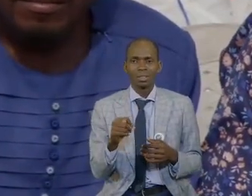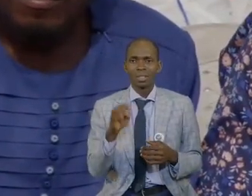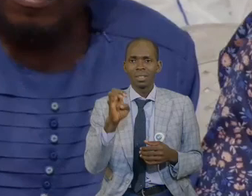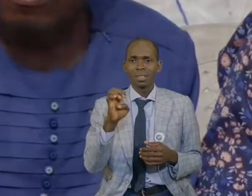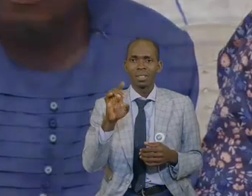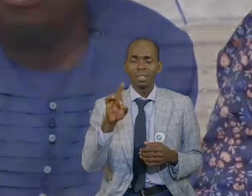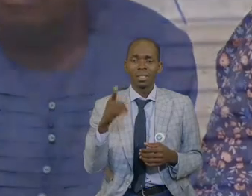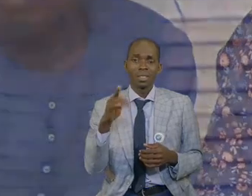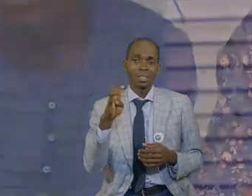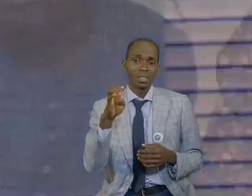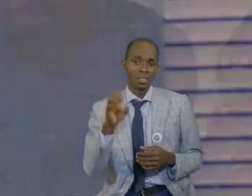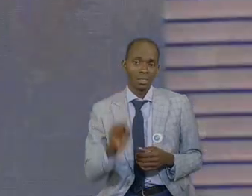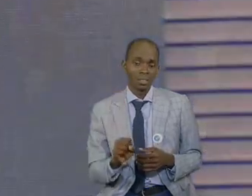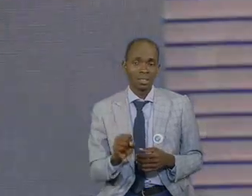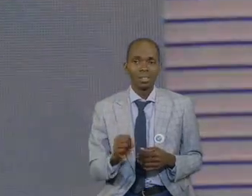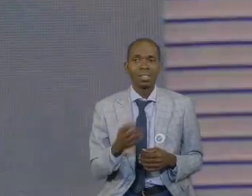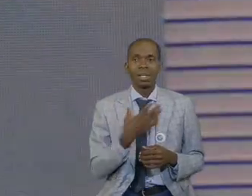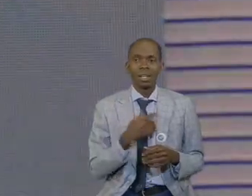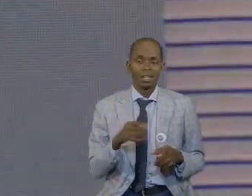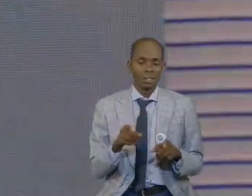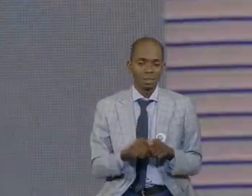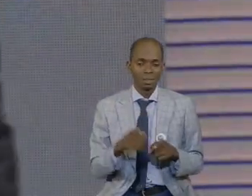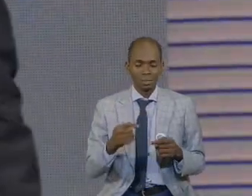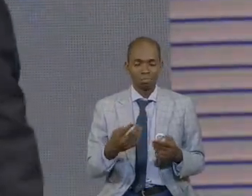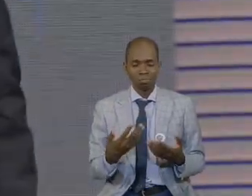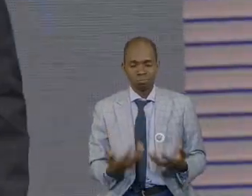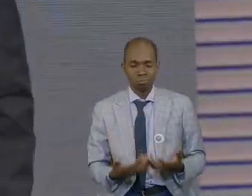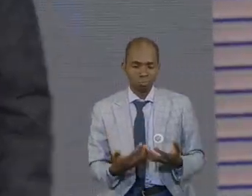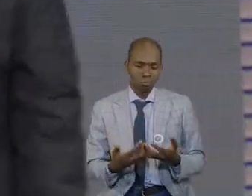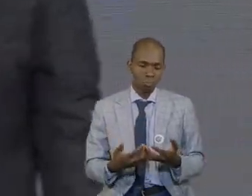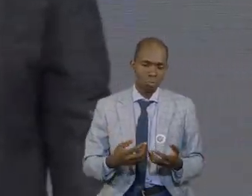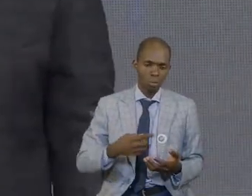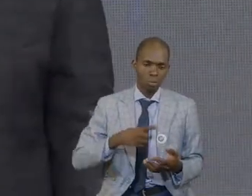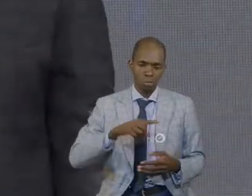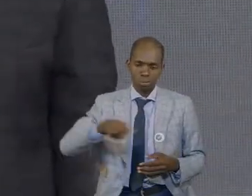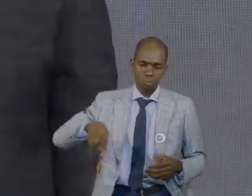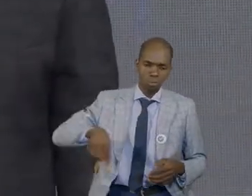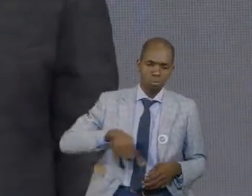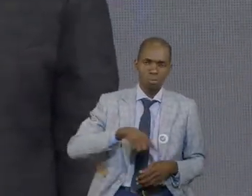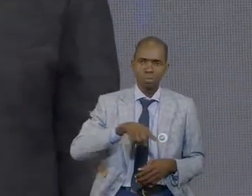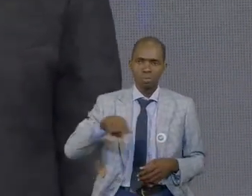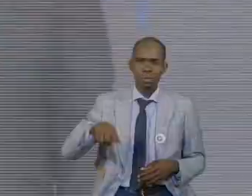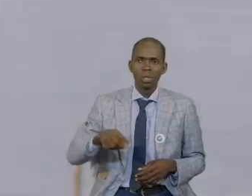And then as they are rolling and rolling, then they're able to move the machinery.